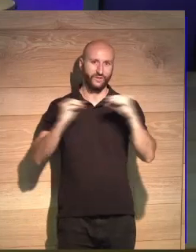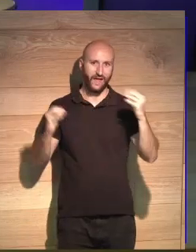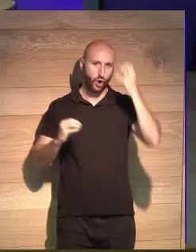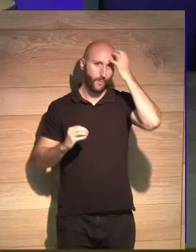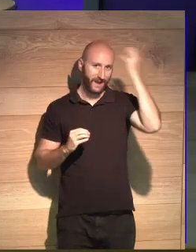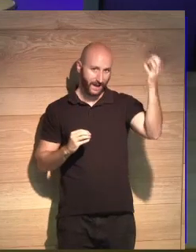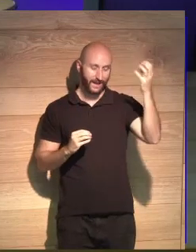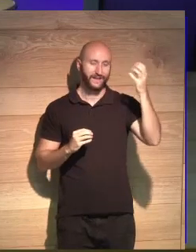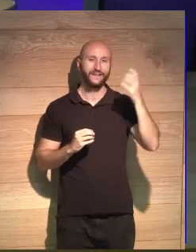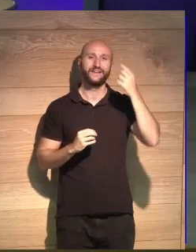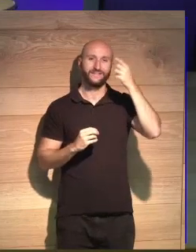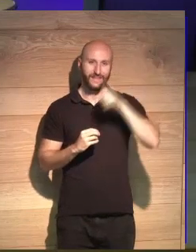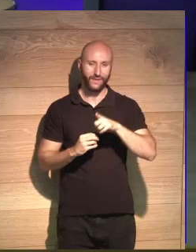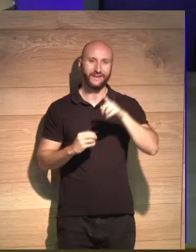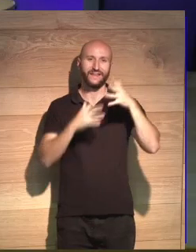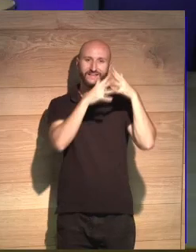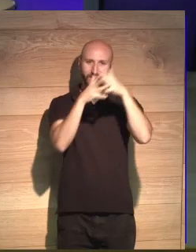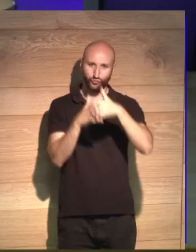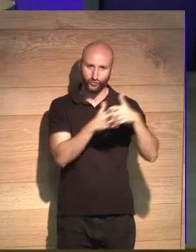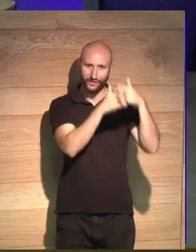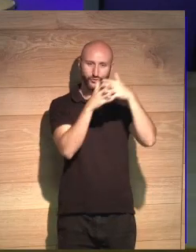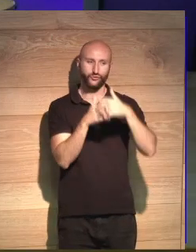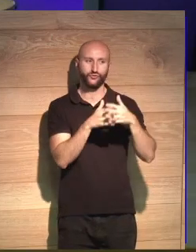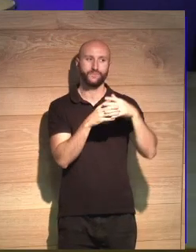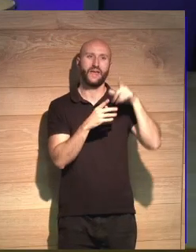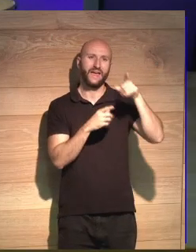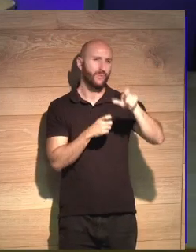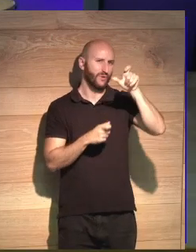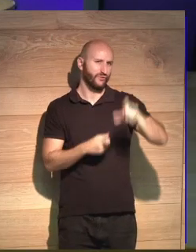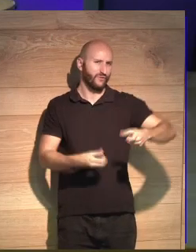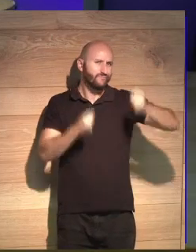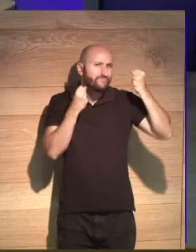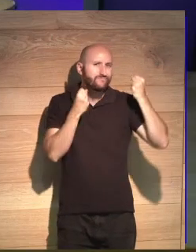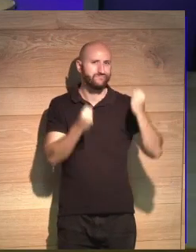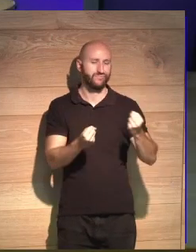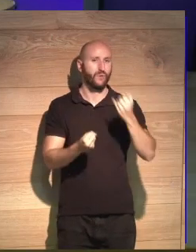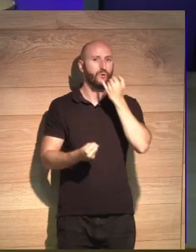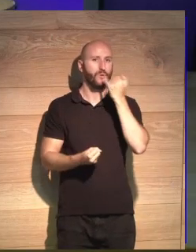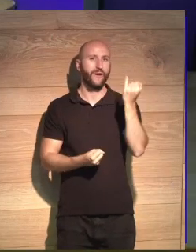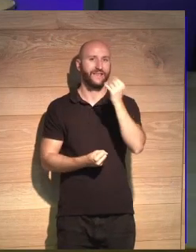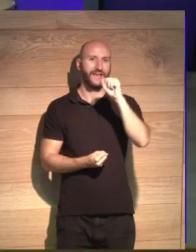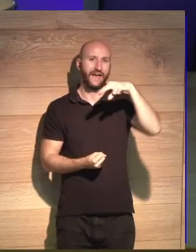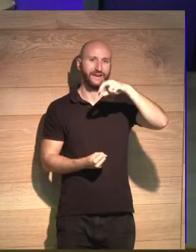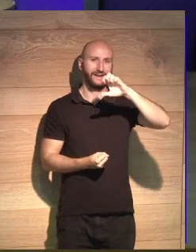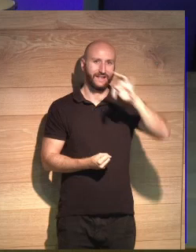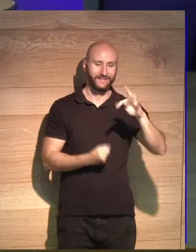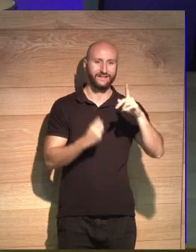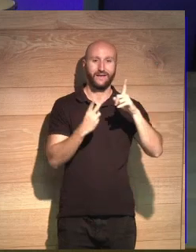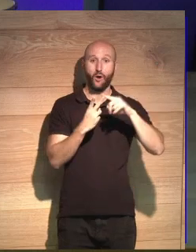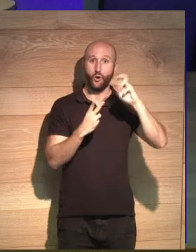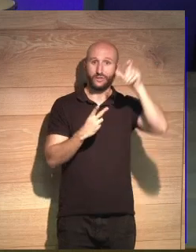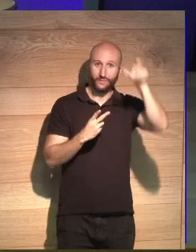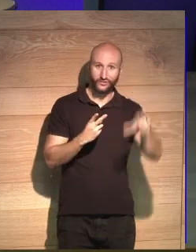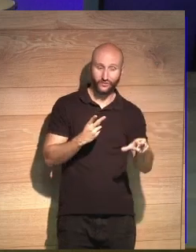taking the opportunity of the fact that you've mentioned the Copenhagen University and other big names in the States like